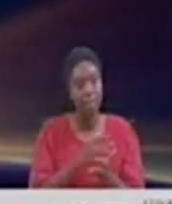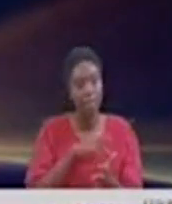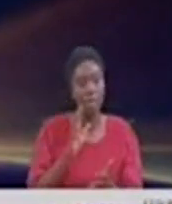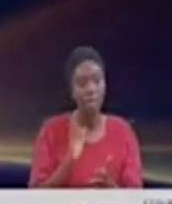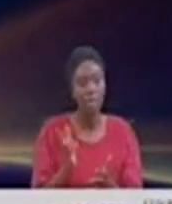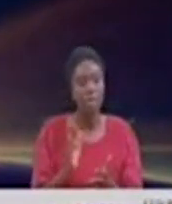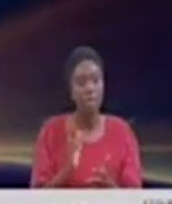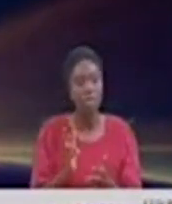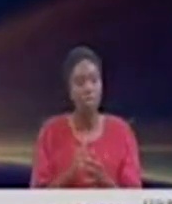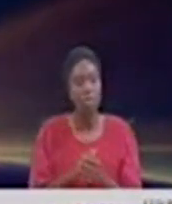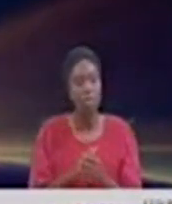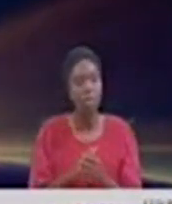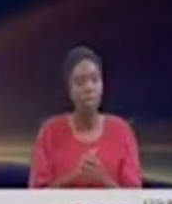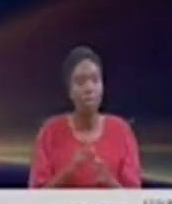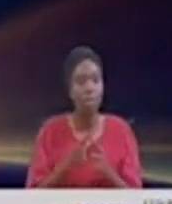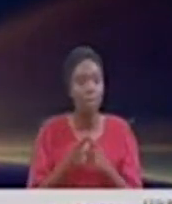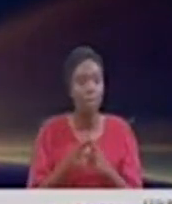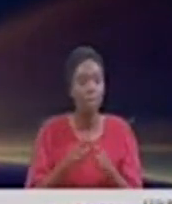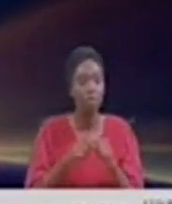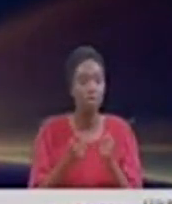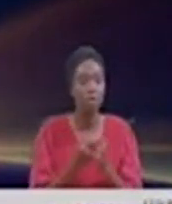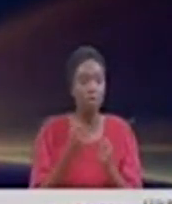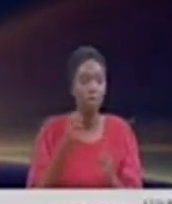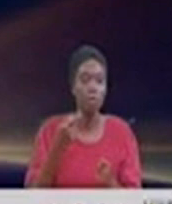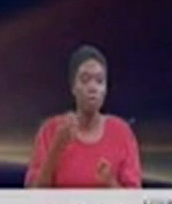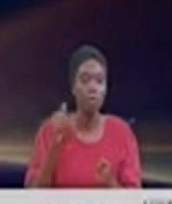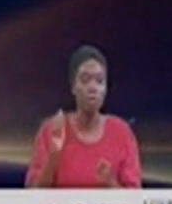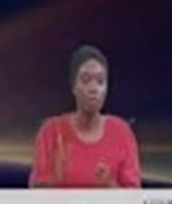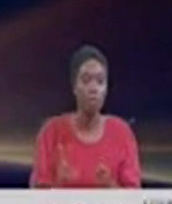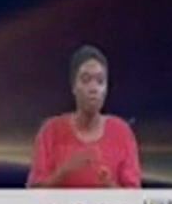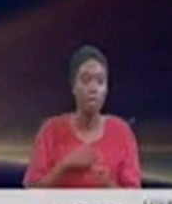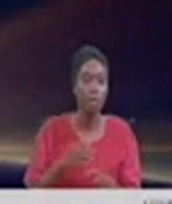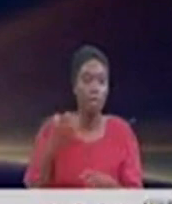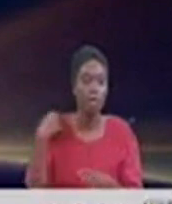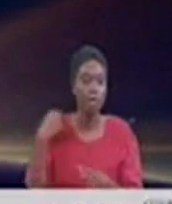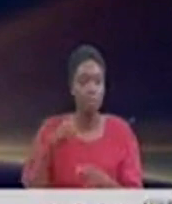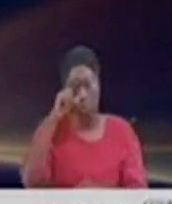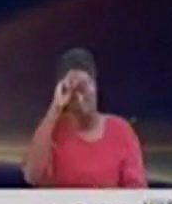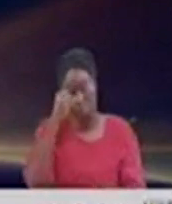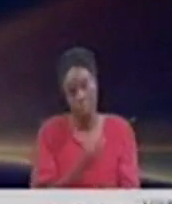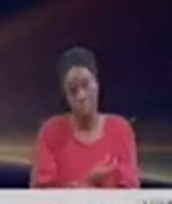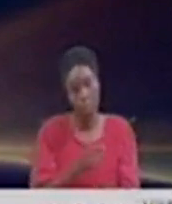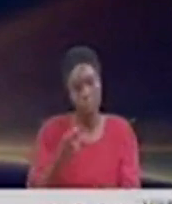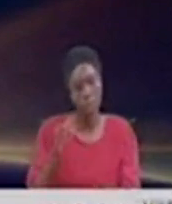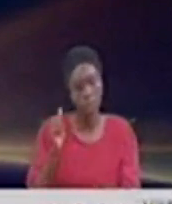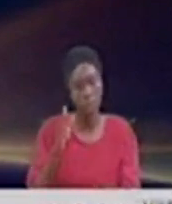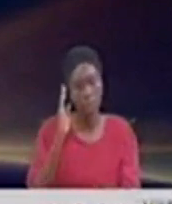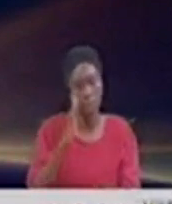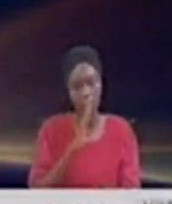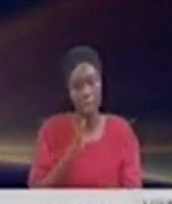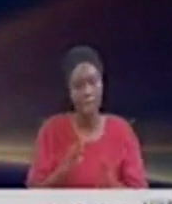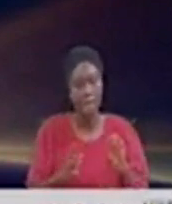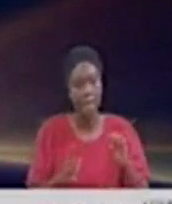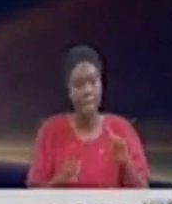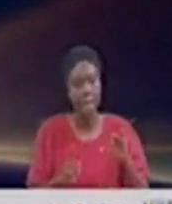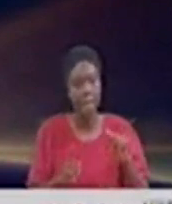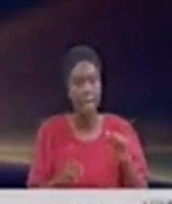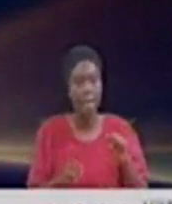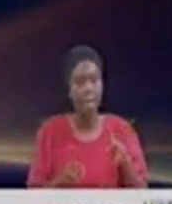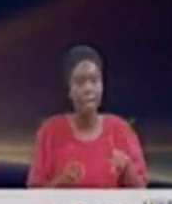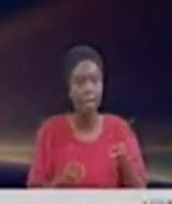59,300. Then the tribe of Gad, and the captain of the sons of Gad, shall be Eliaseph the son of